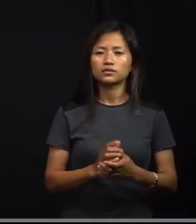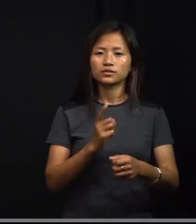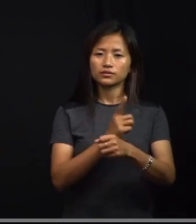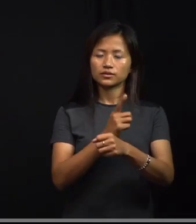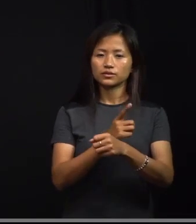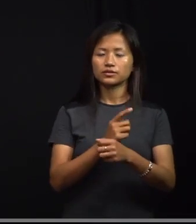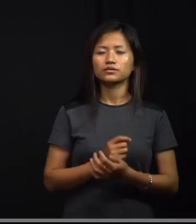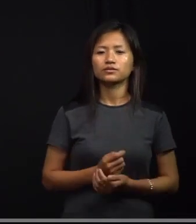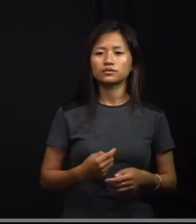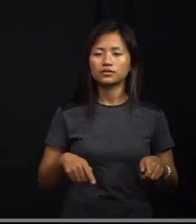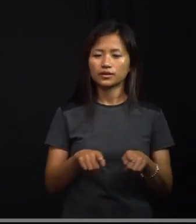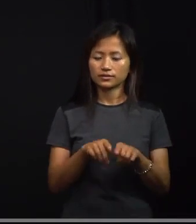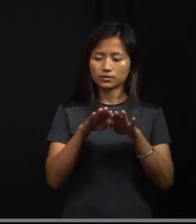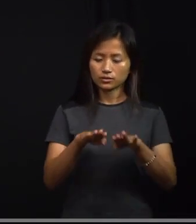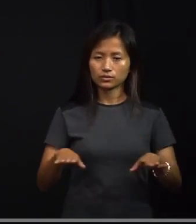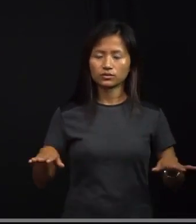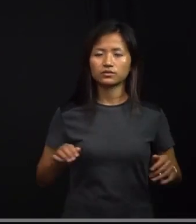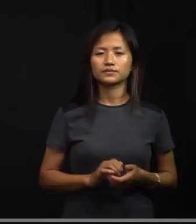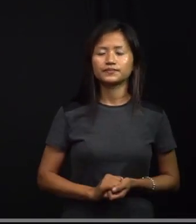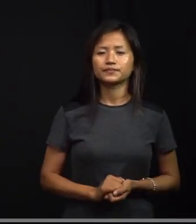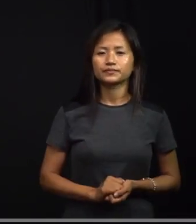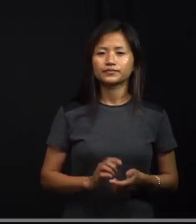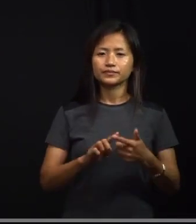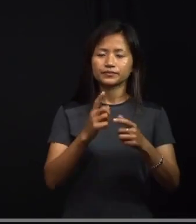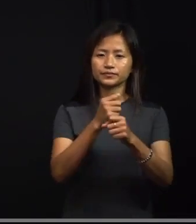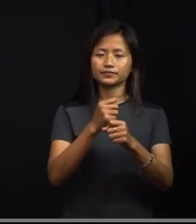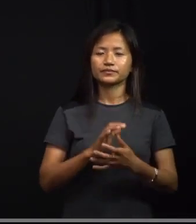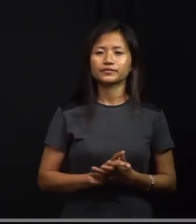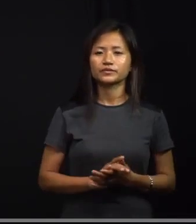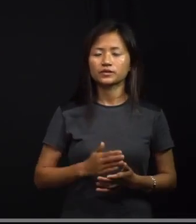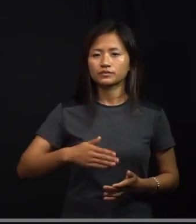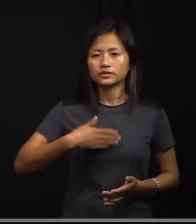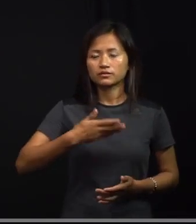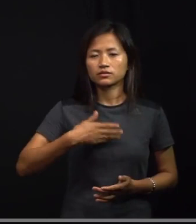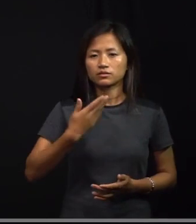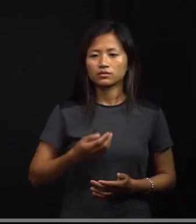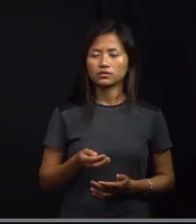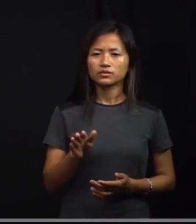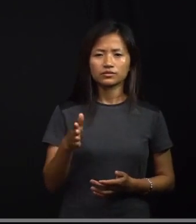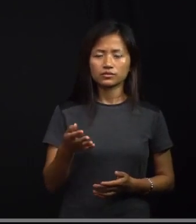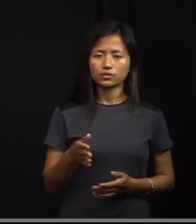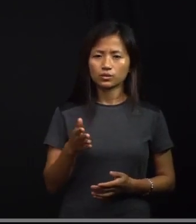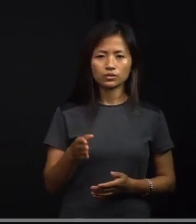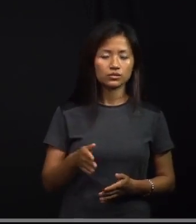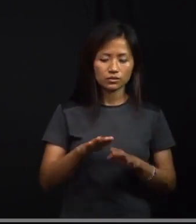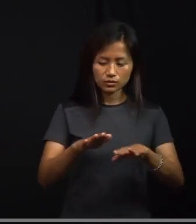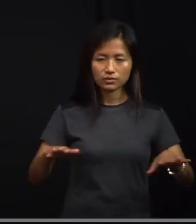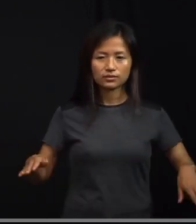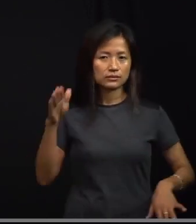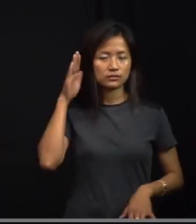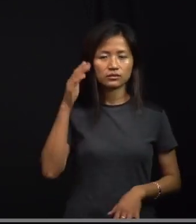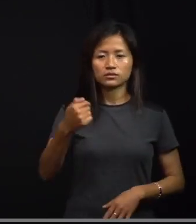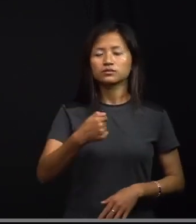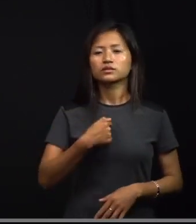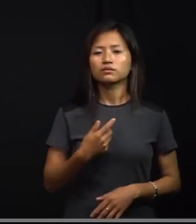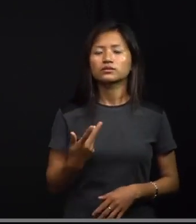teacher and the pupil. So for example, right now also I am teaching, but if there are no students listening to me, then what